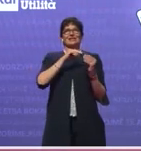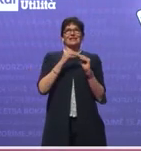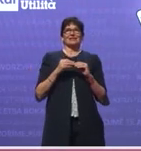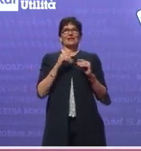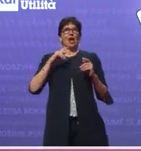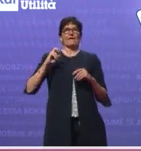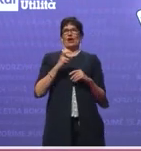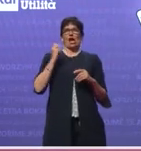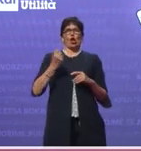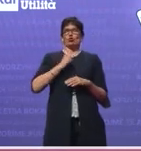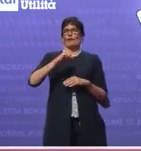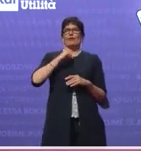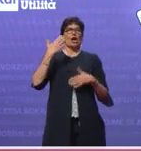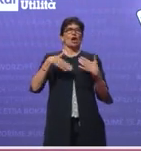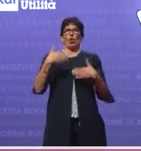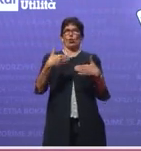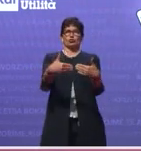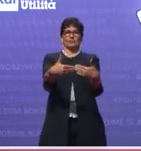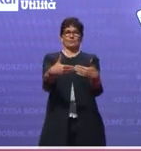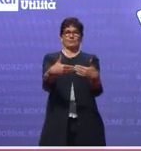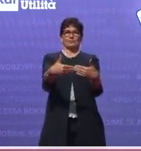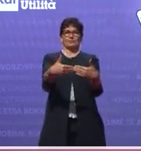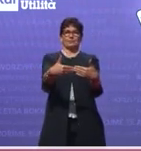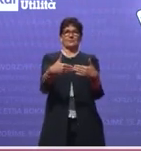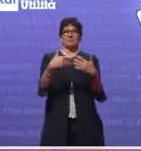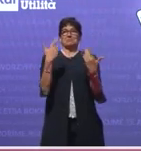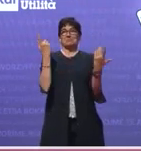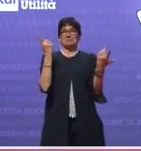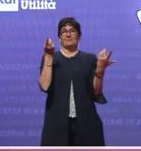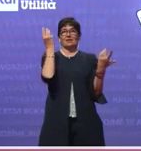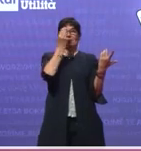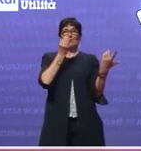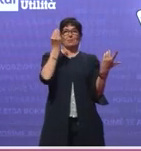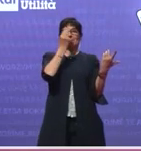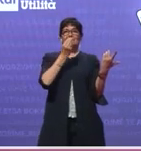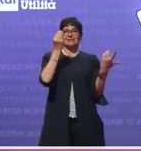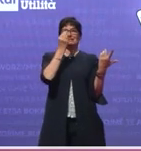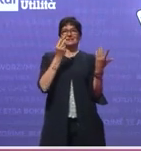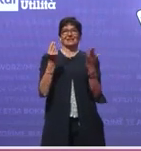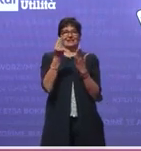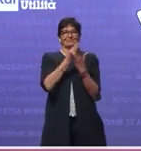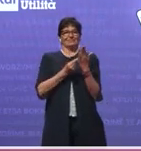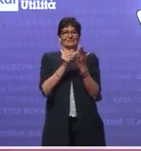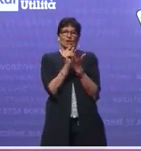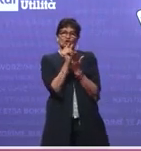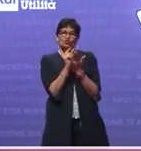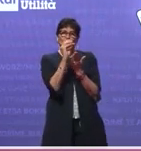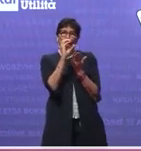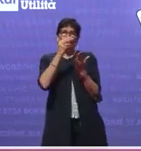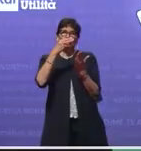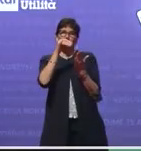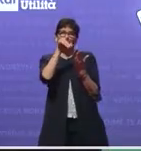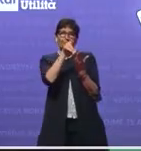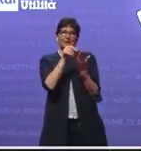slowing, it's compounding. Neuromorphic chip design, neural processing units, algorithms that